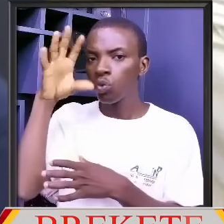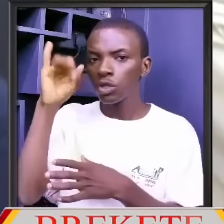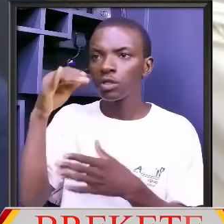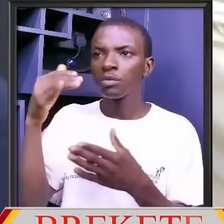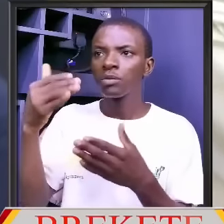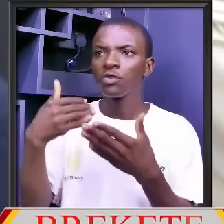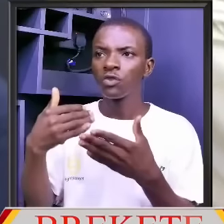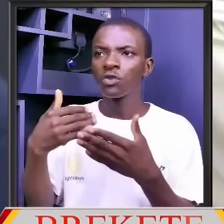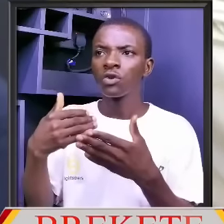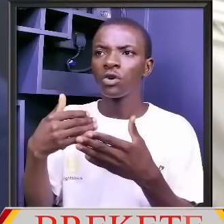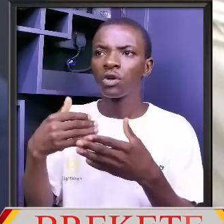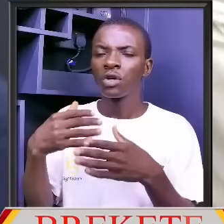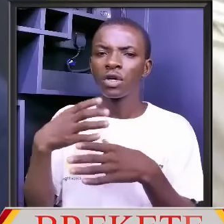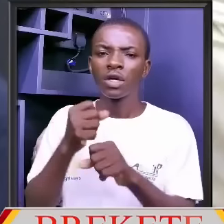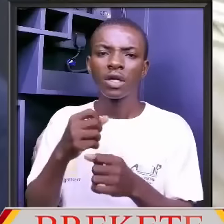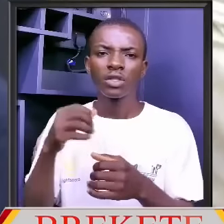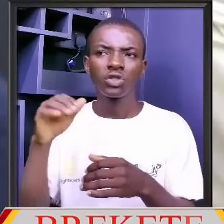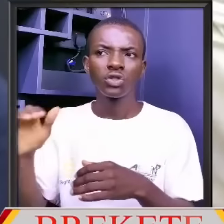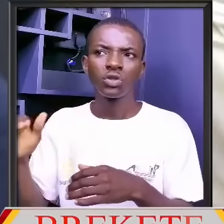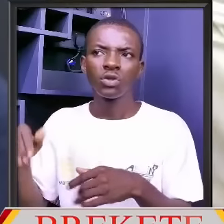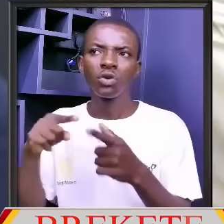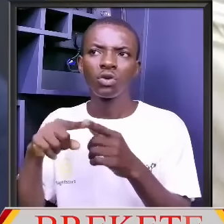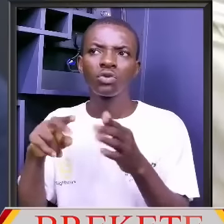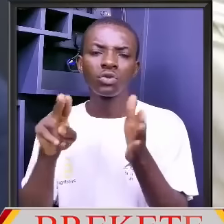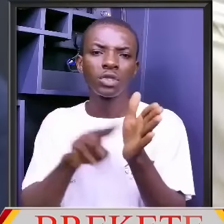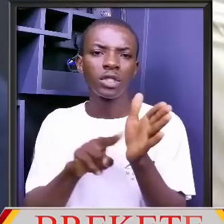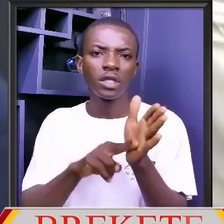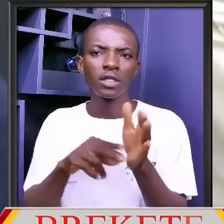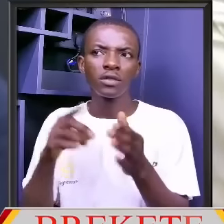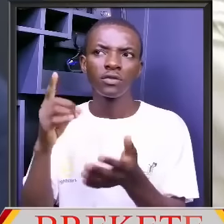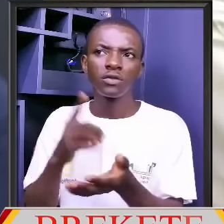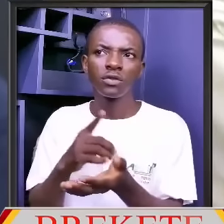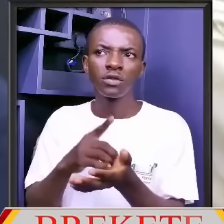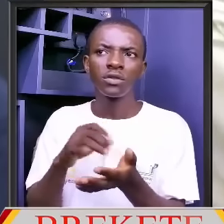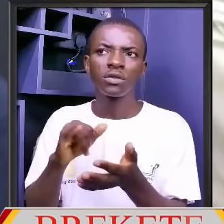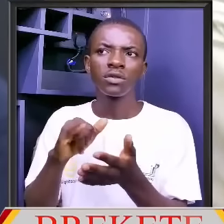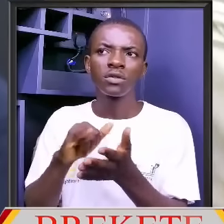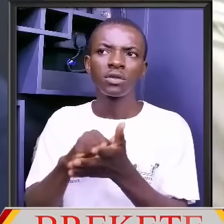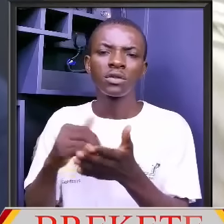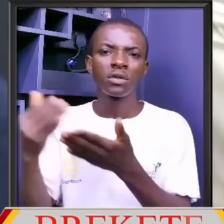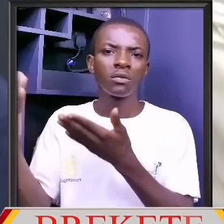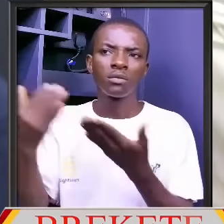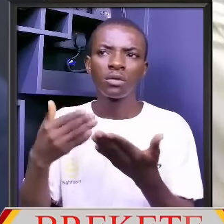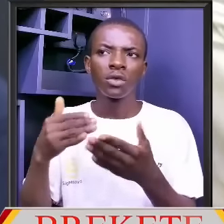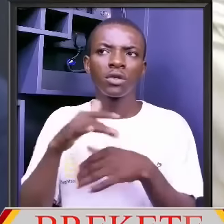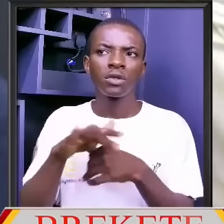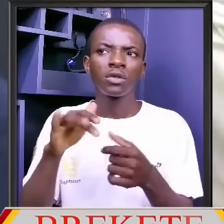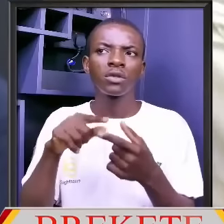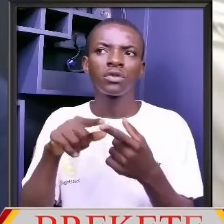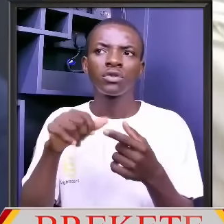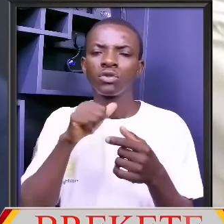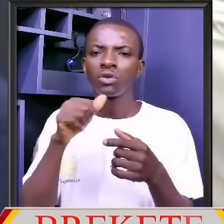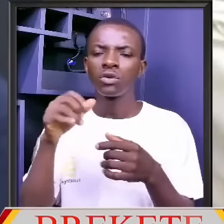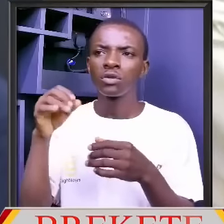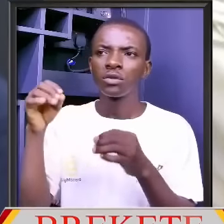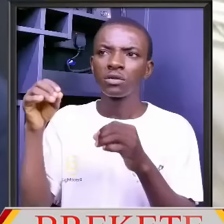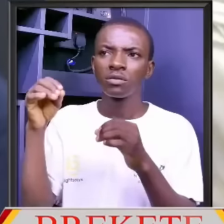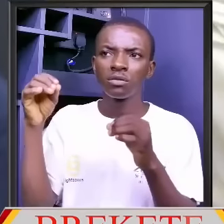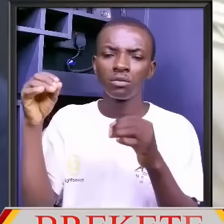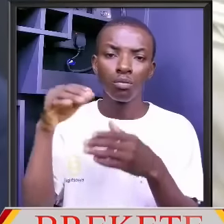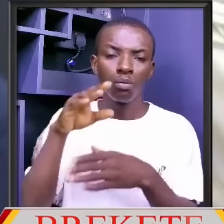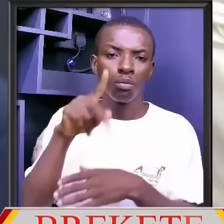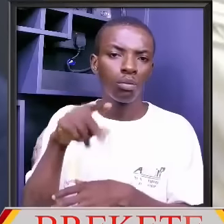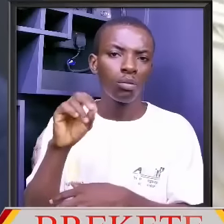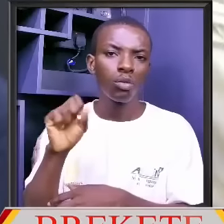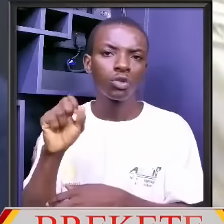because he get children, he can't go native doctor. He can't talk, say, get one small picky where they bring, come, oh. May the picky not go possess the children,